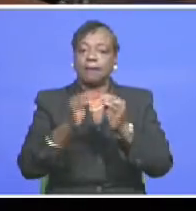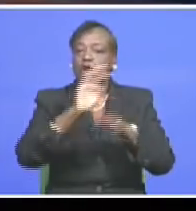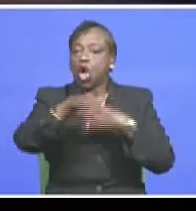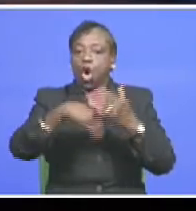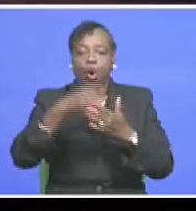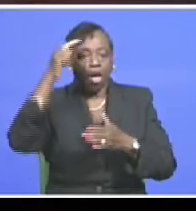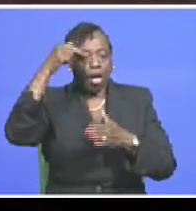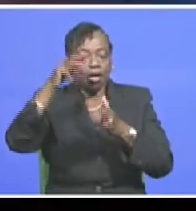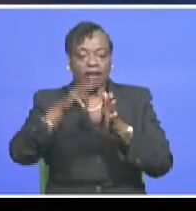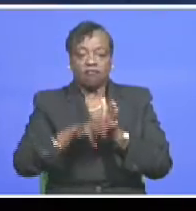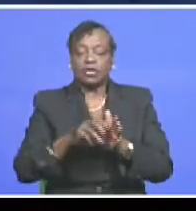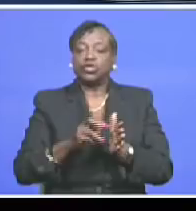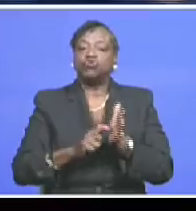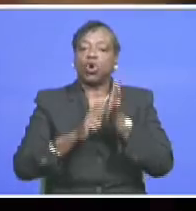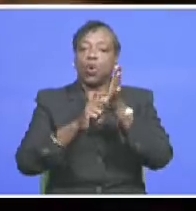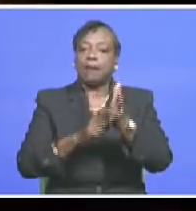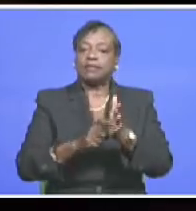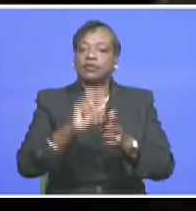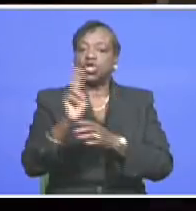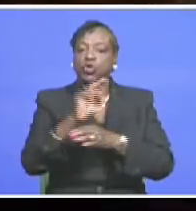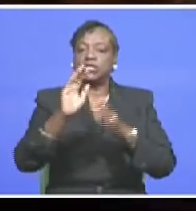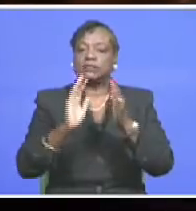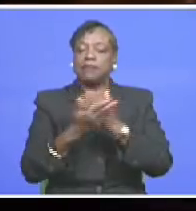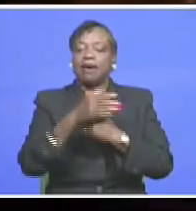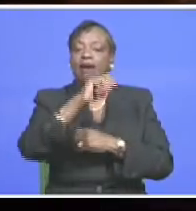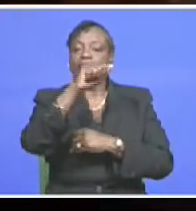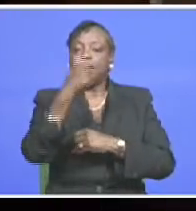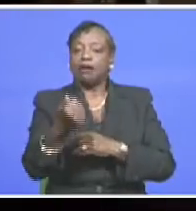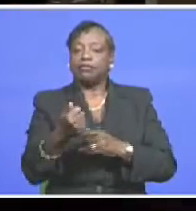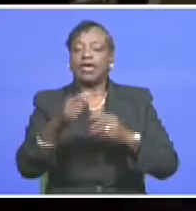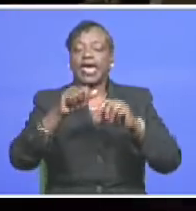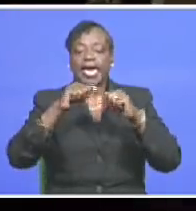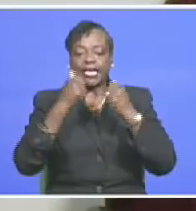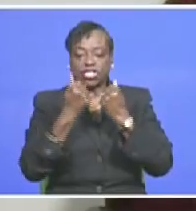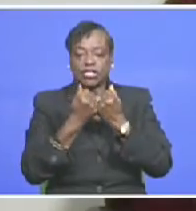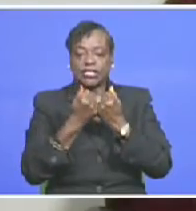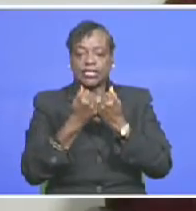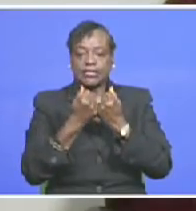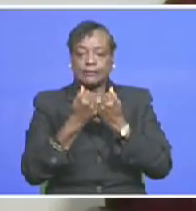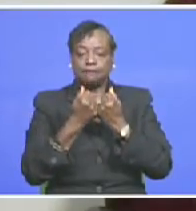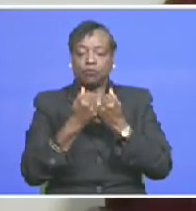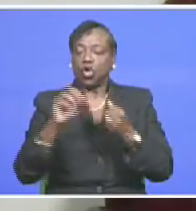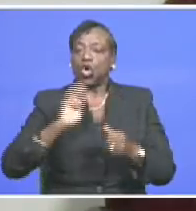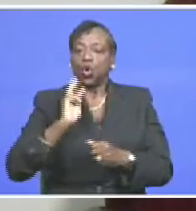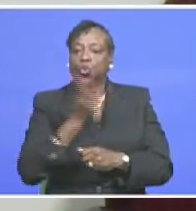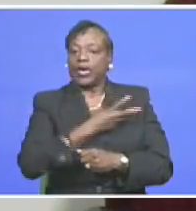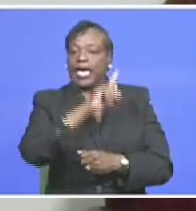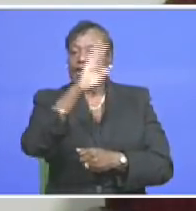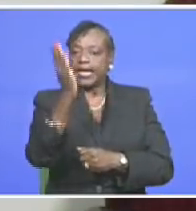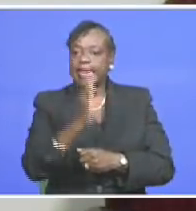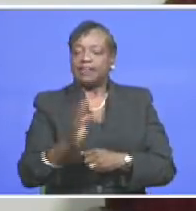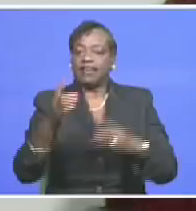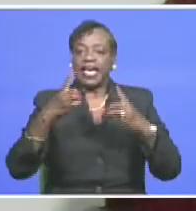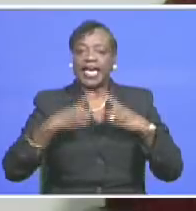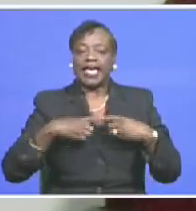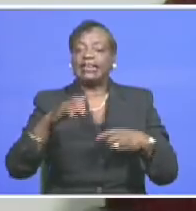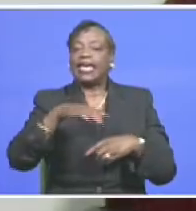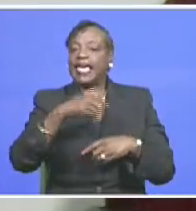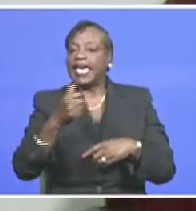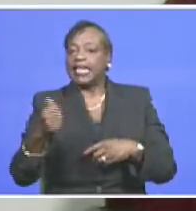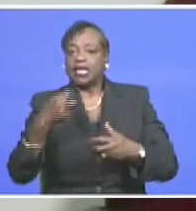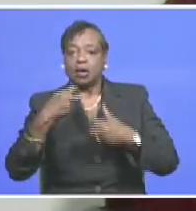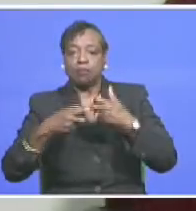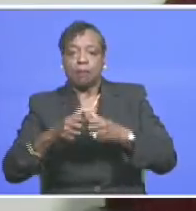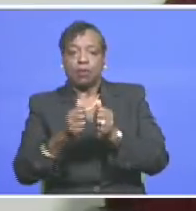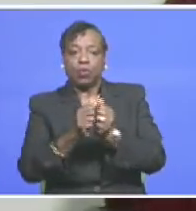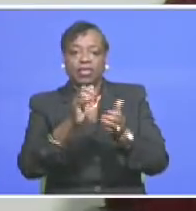requirements and has been used by other agencies. We've never had any discrepancies